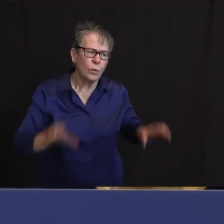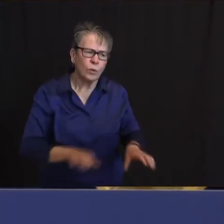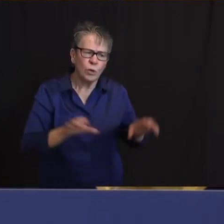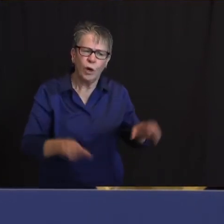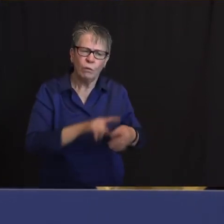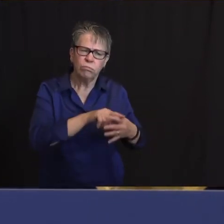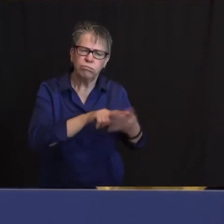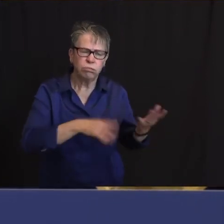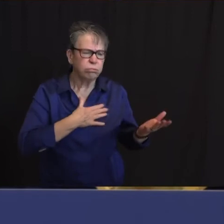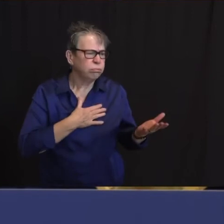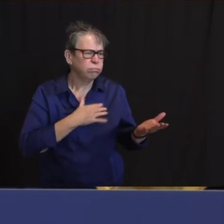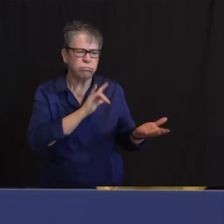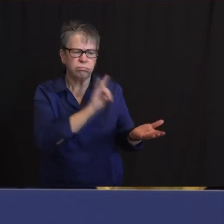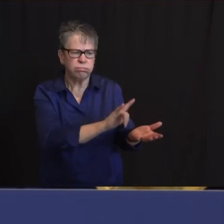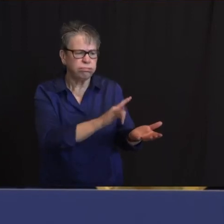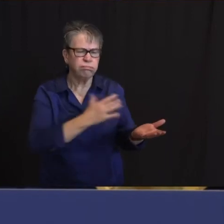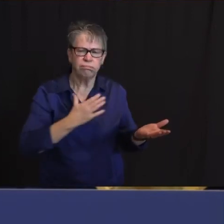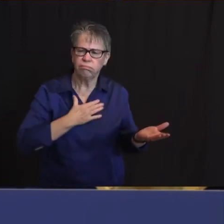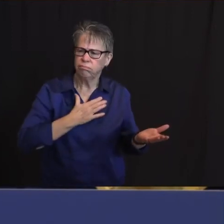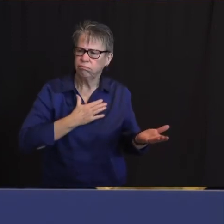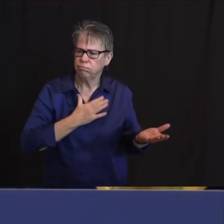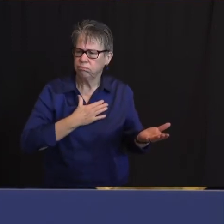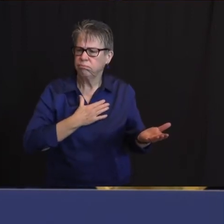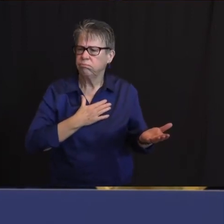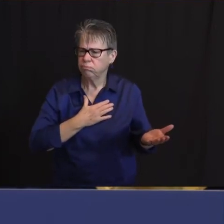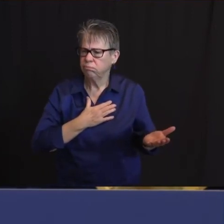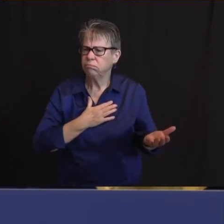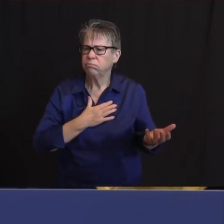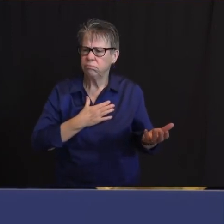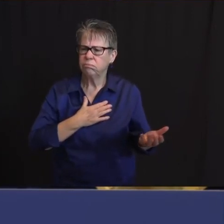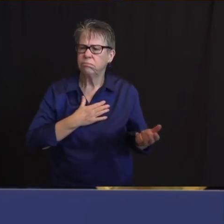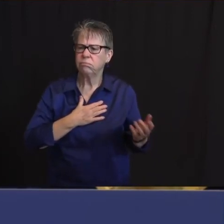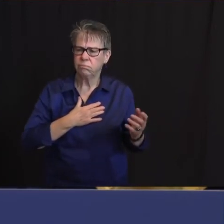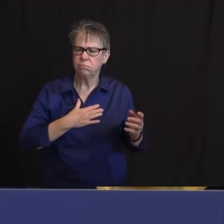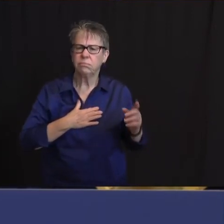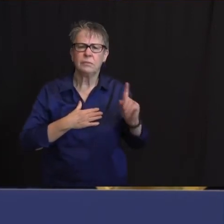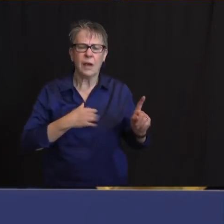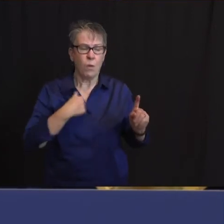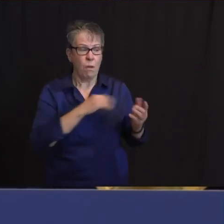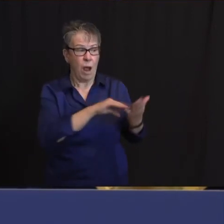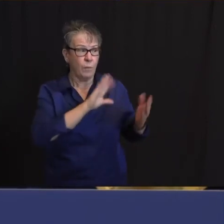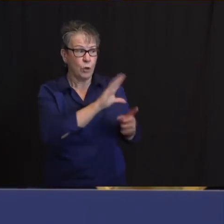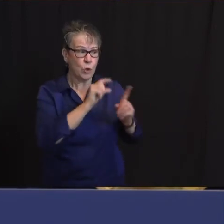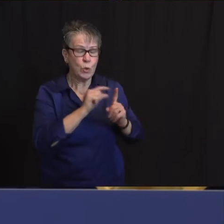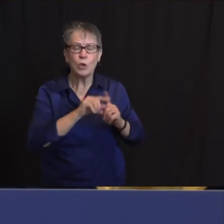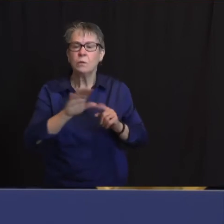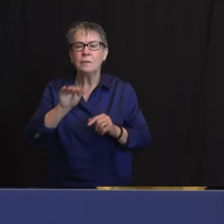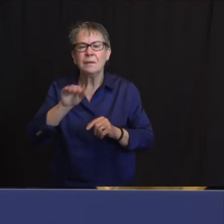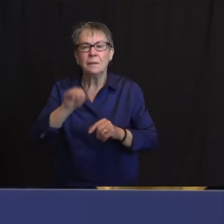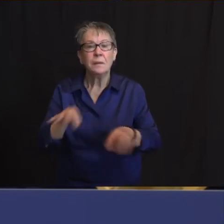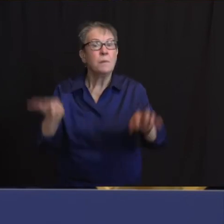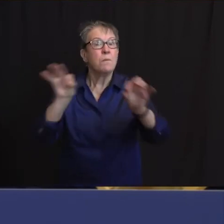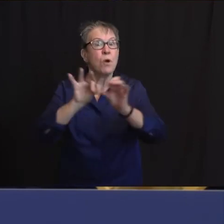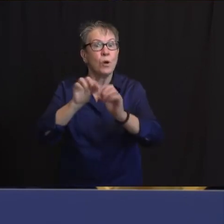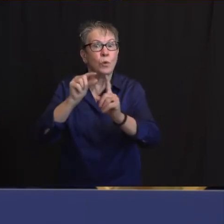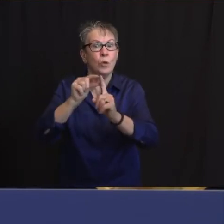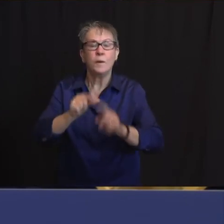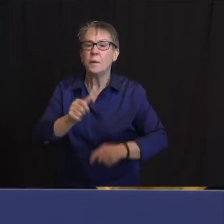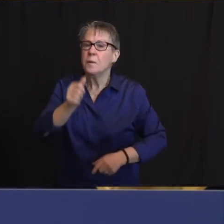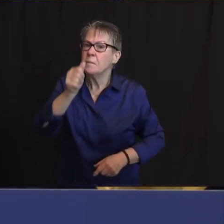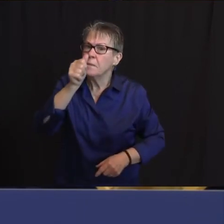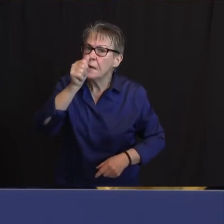and I'll use it again, patience right now is going to need to be our watchword for the next number of weeks, I think probably at a